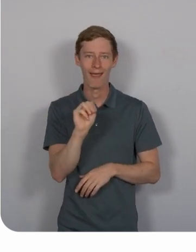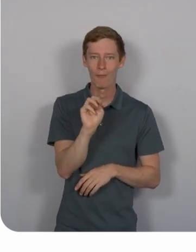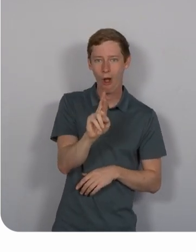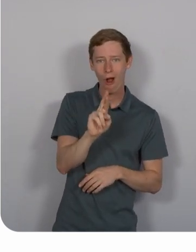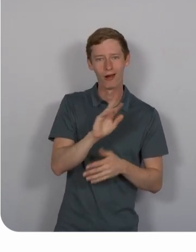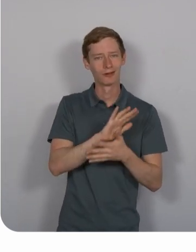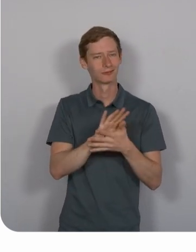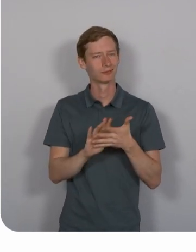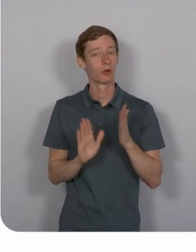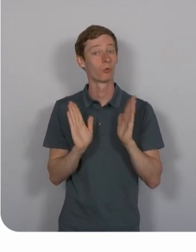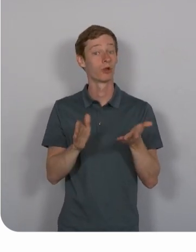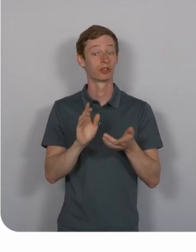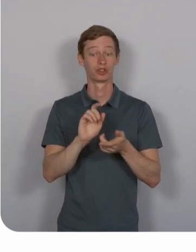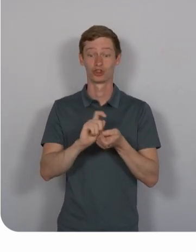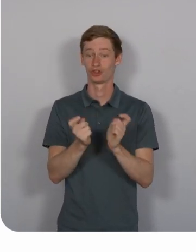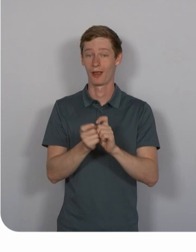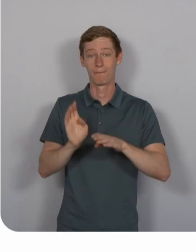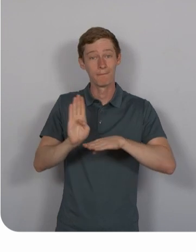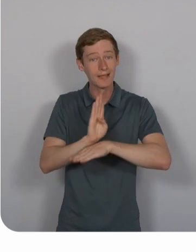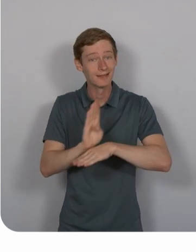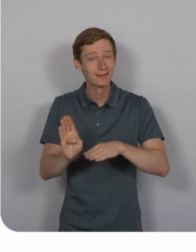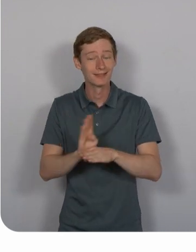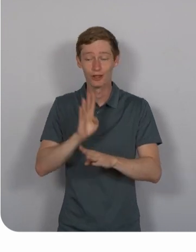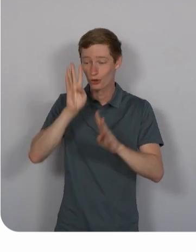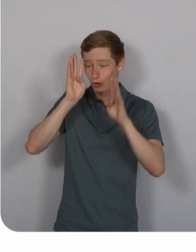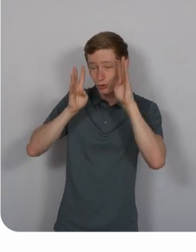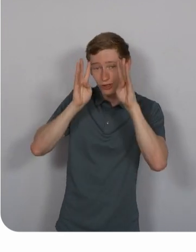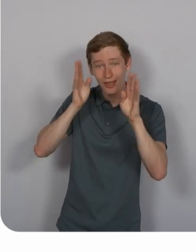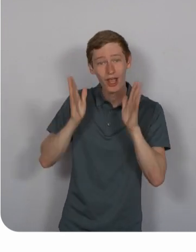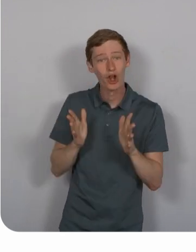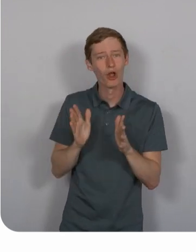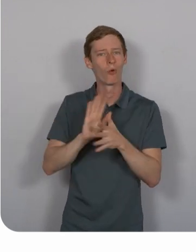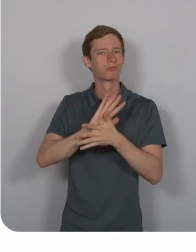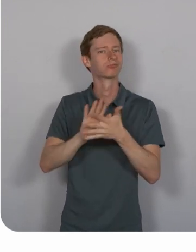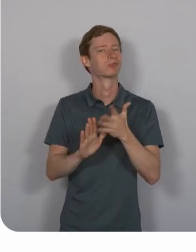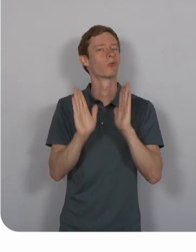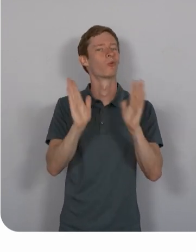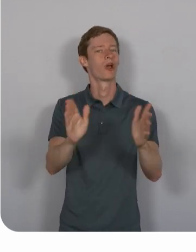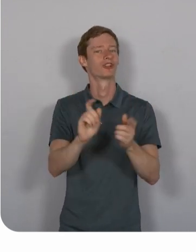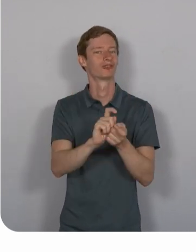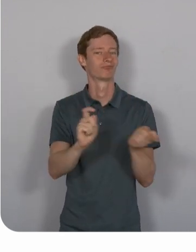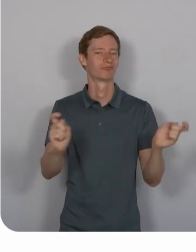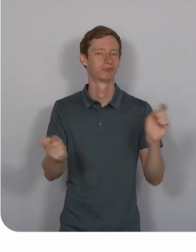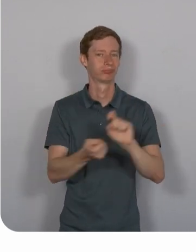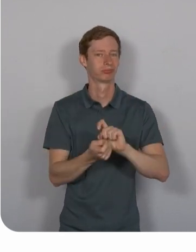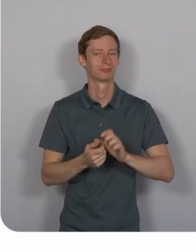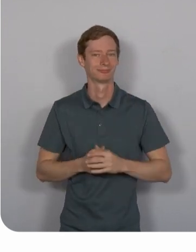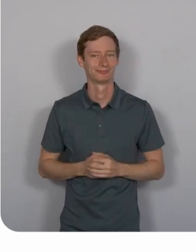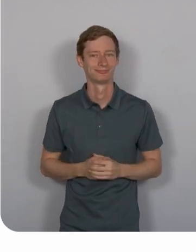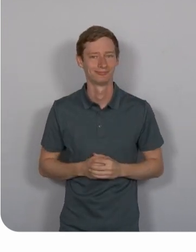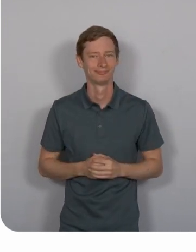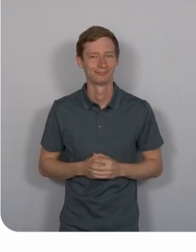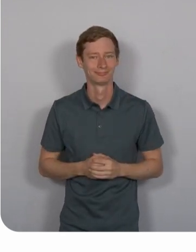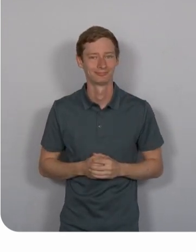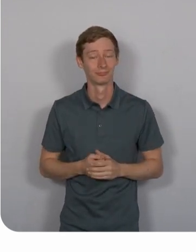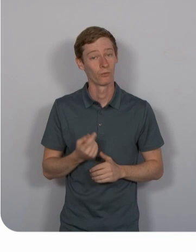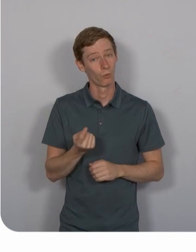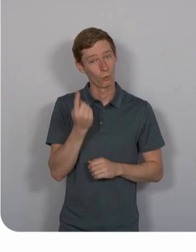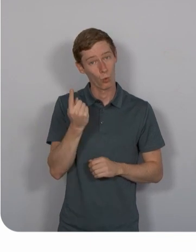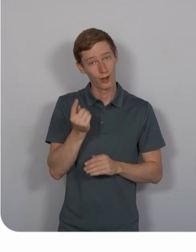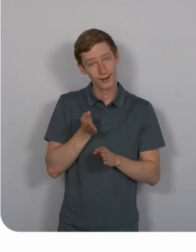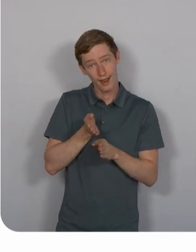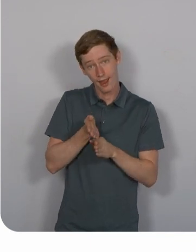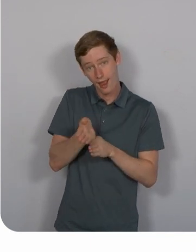how businesses and creators think about these platforms too. And one area that I